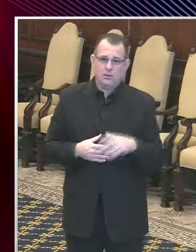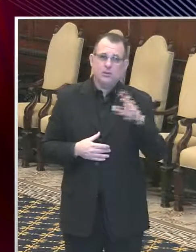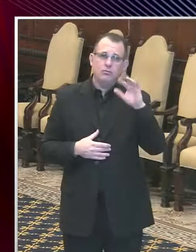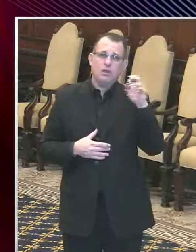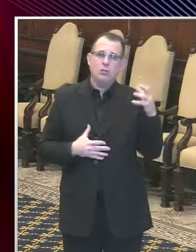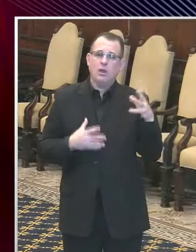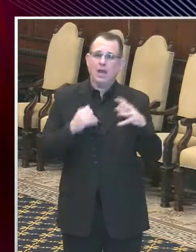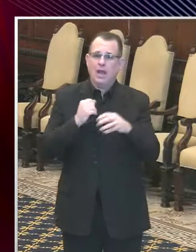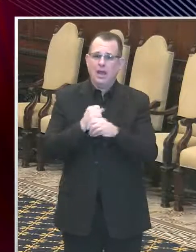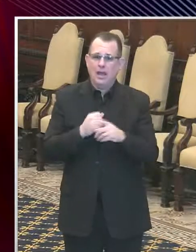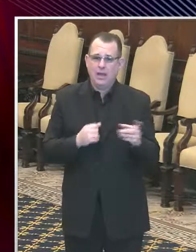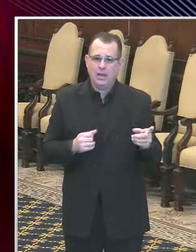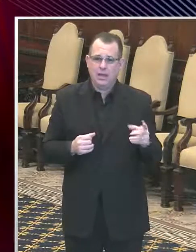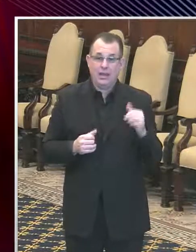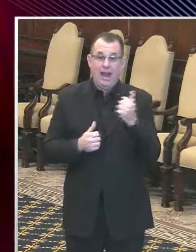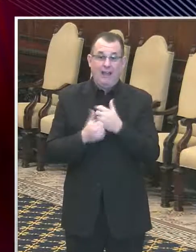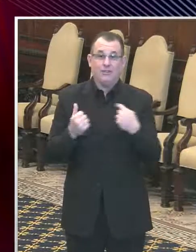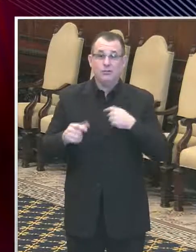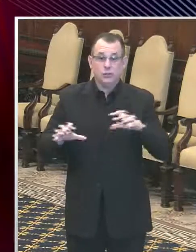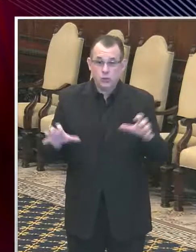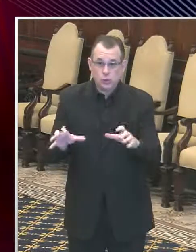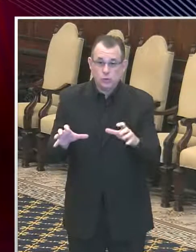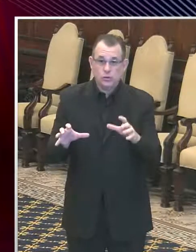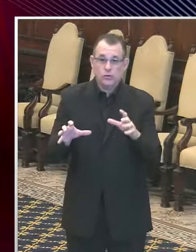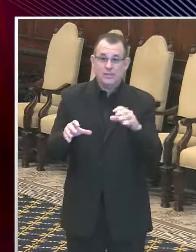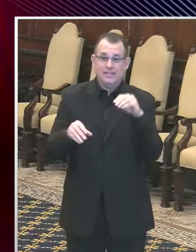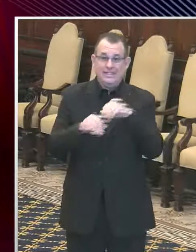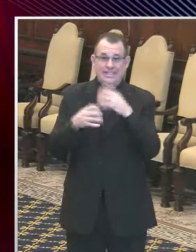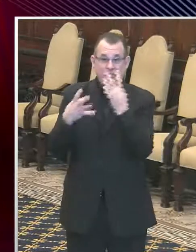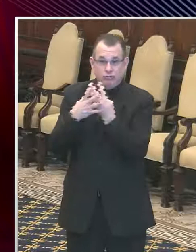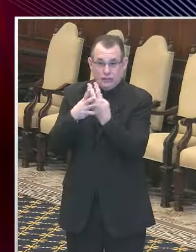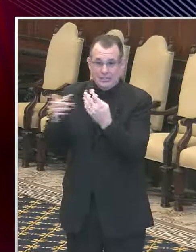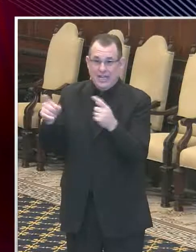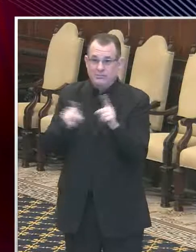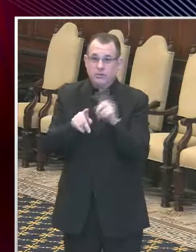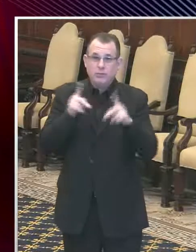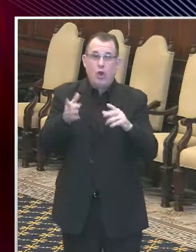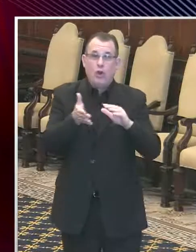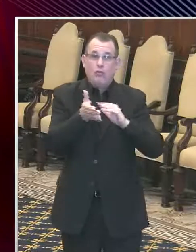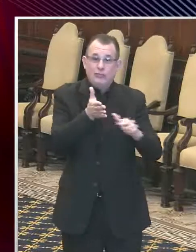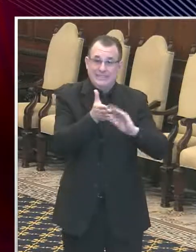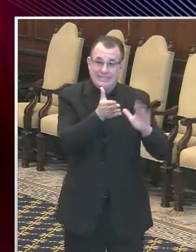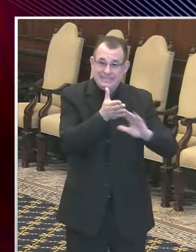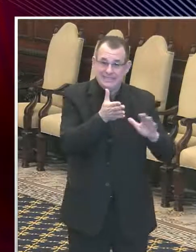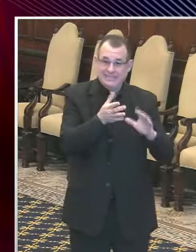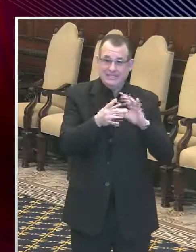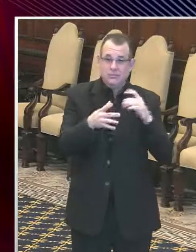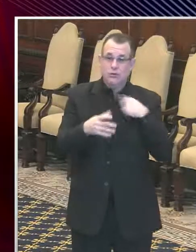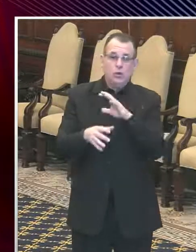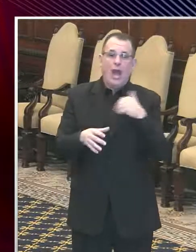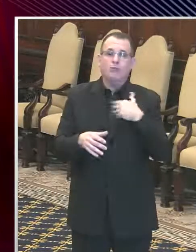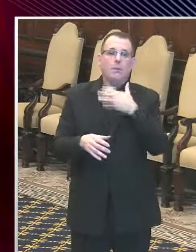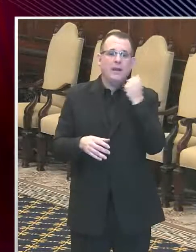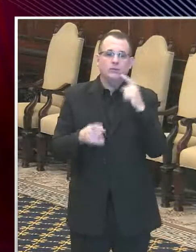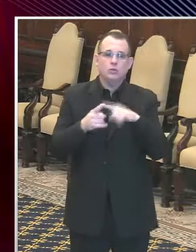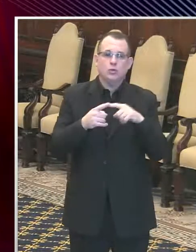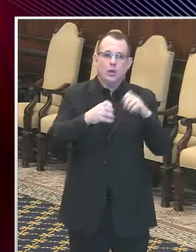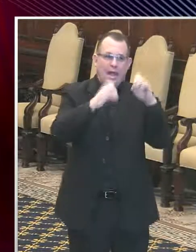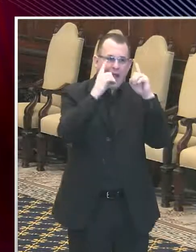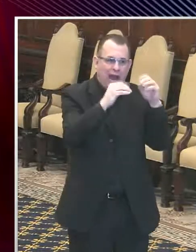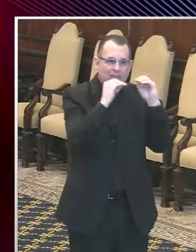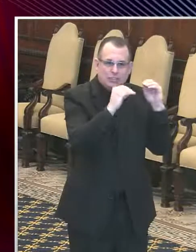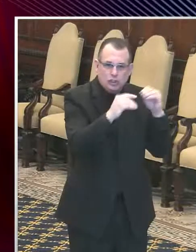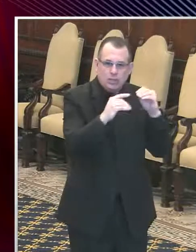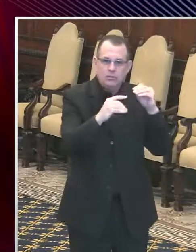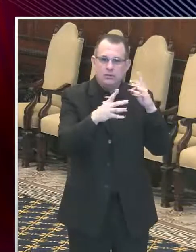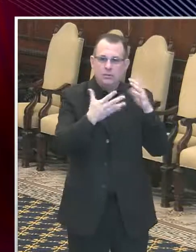to everything we're doing behind the walls, as people are released, we are doing our best to educate them with information